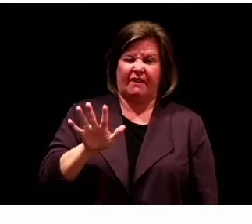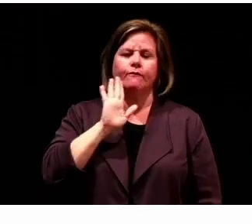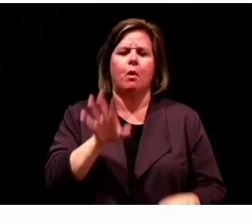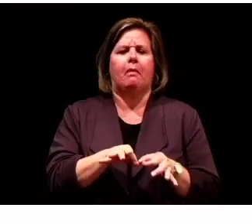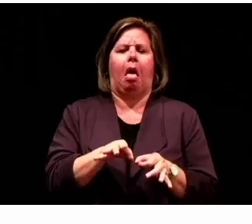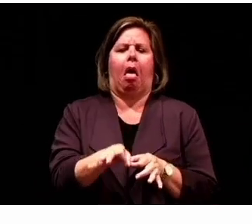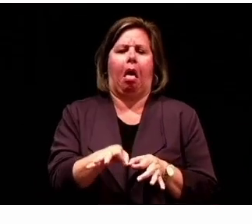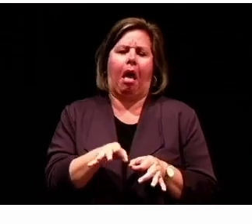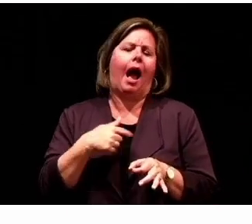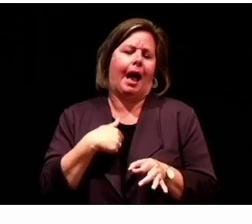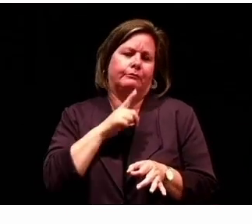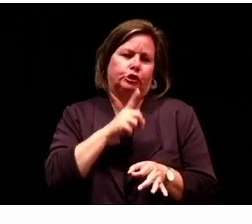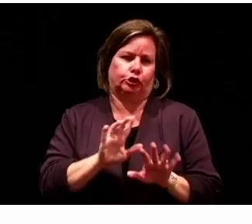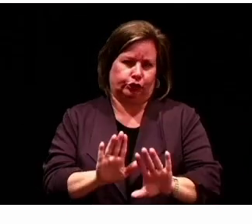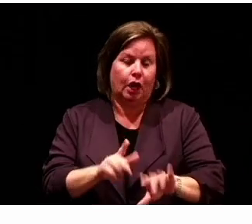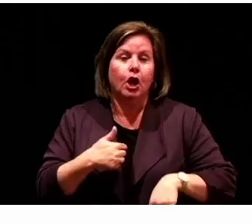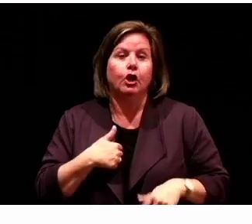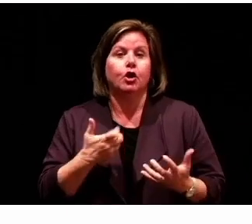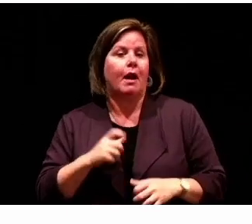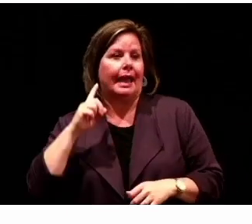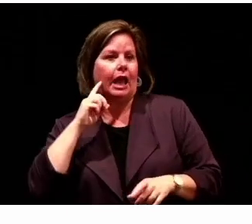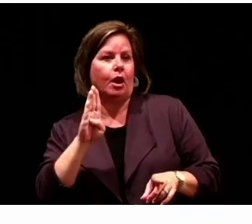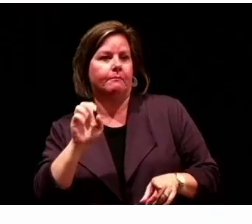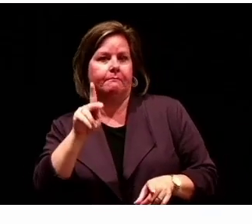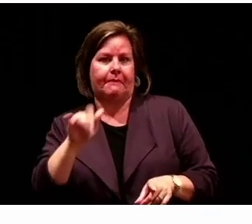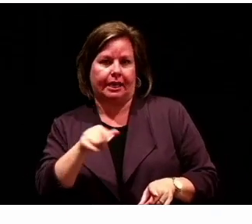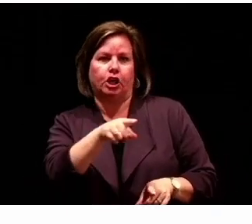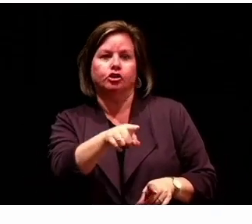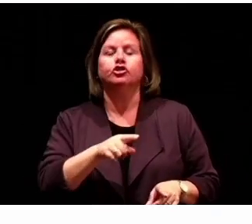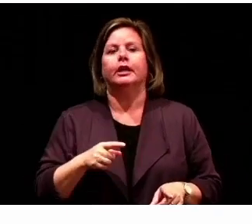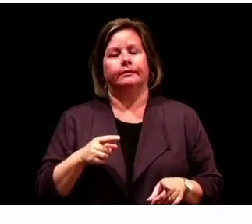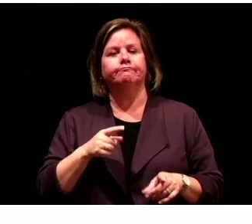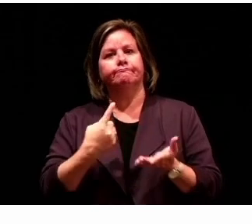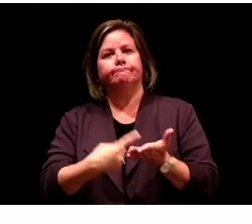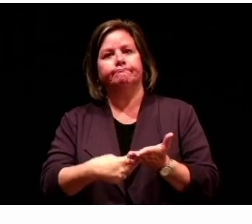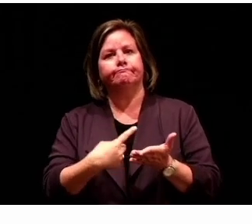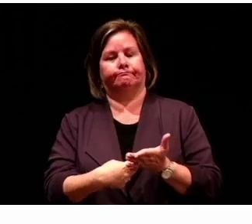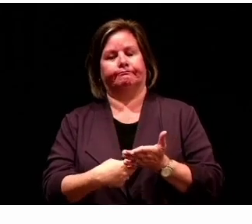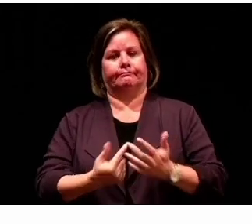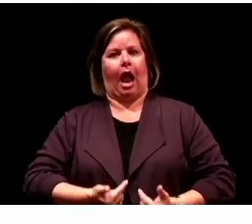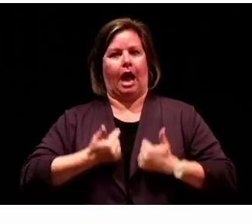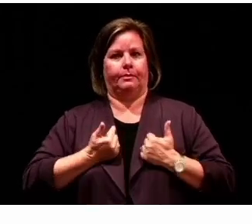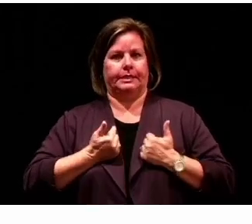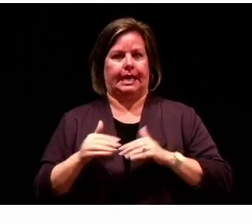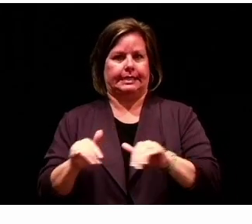to enable second chances for people with a criminal history. And I gave some example of Illinois state law,